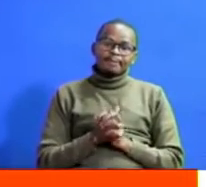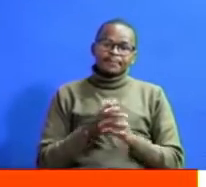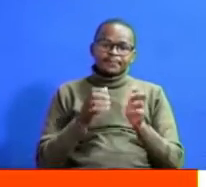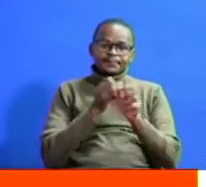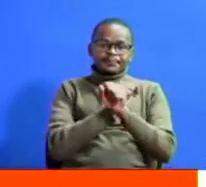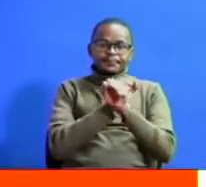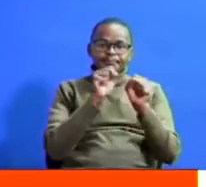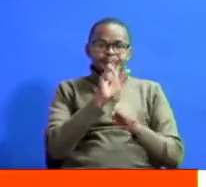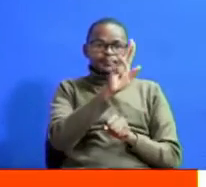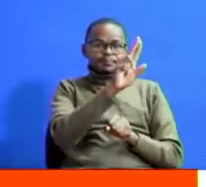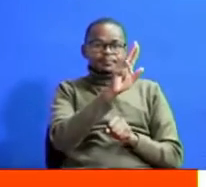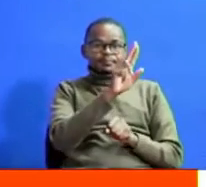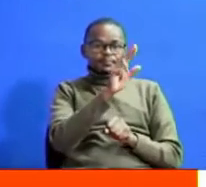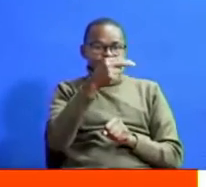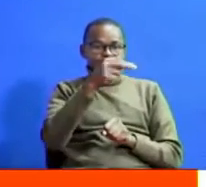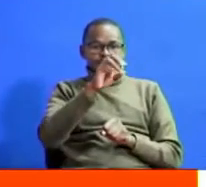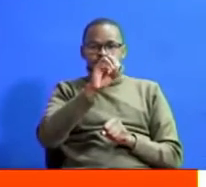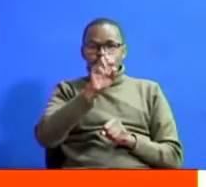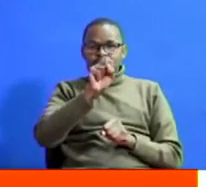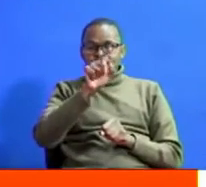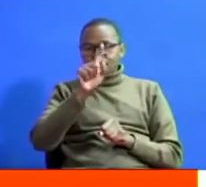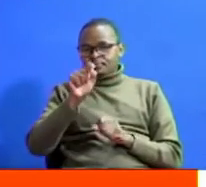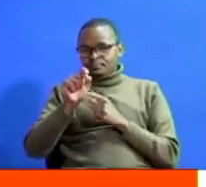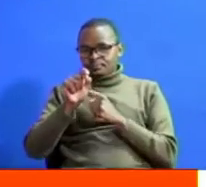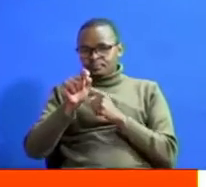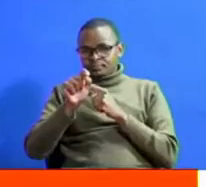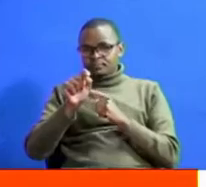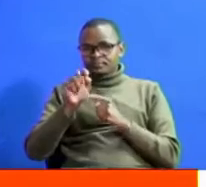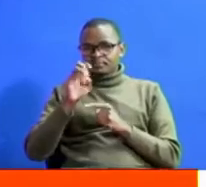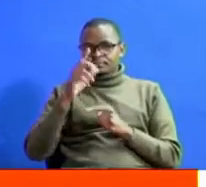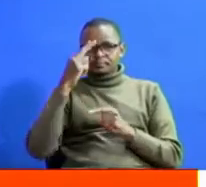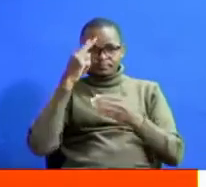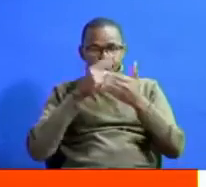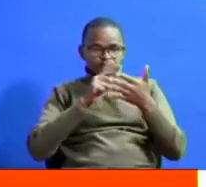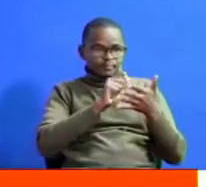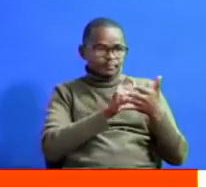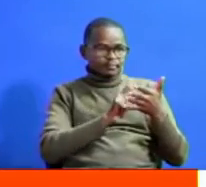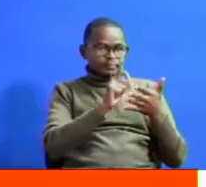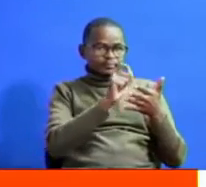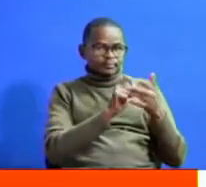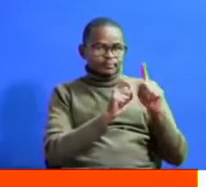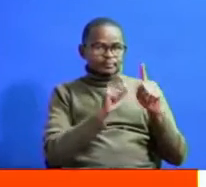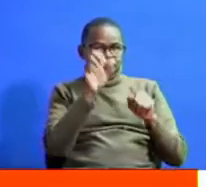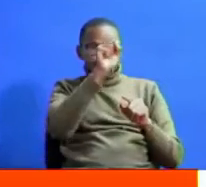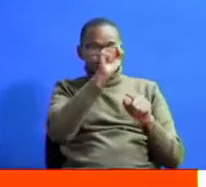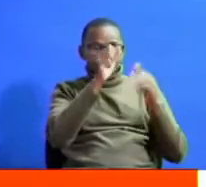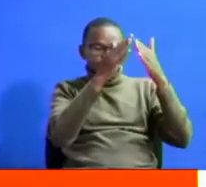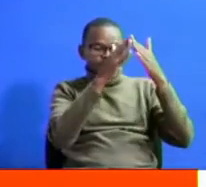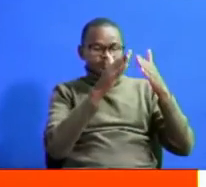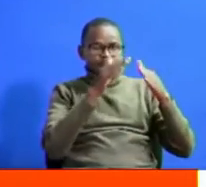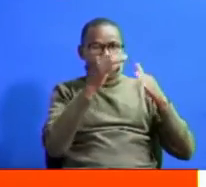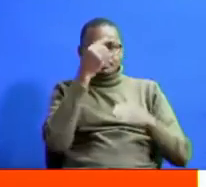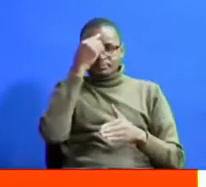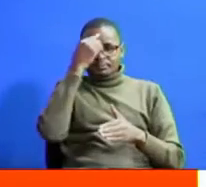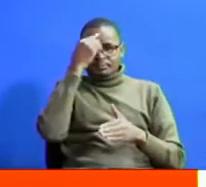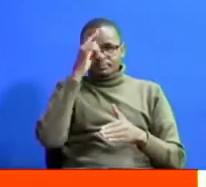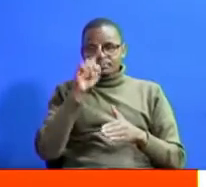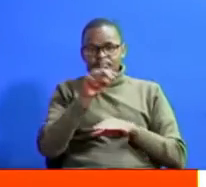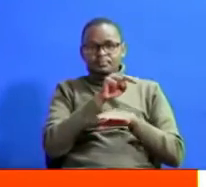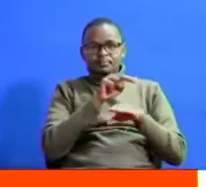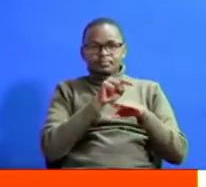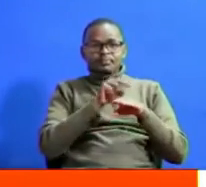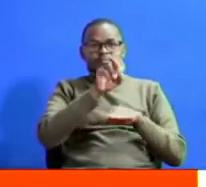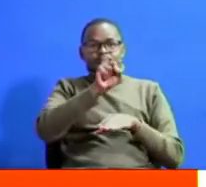Uhuru Kenyatta and his host President Wavelram Kalawan witnessed the signing of the pact at State House Victoria in the Indian Ocean island nation of